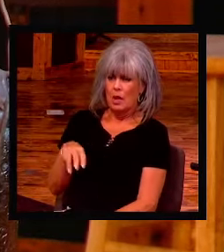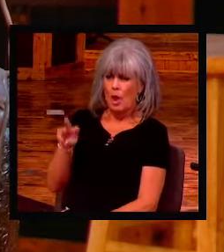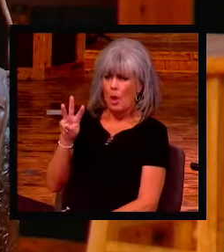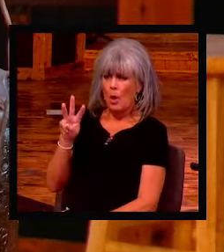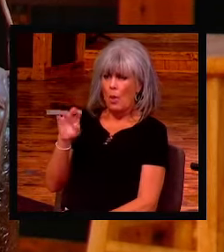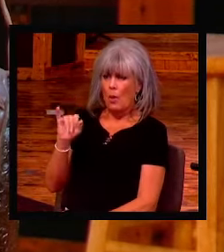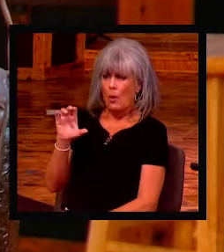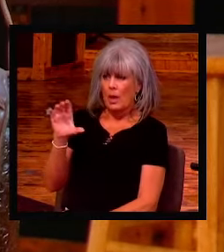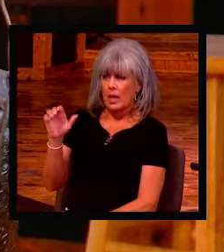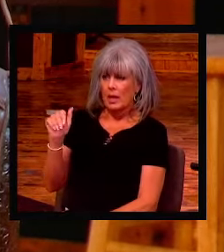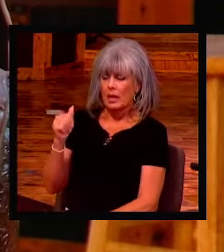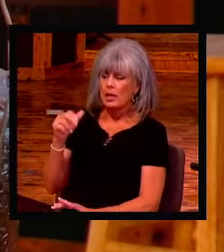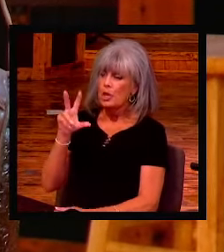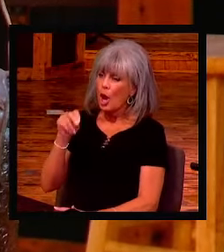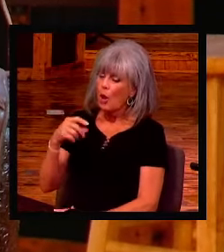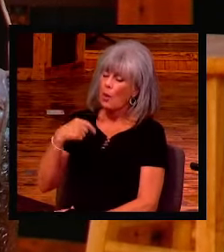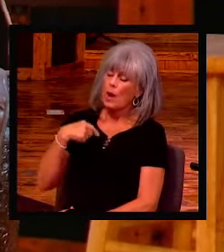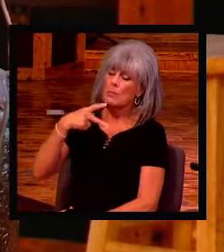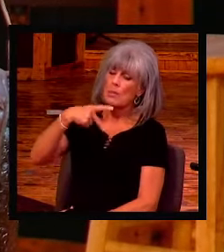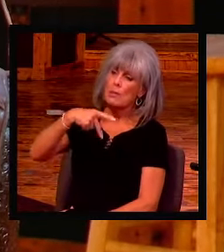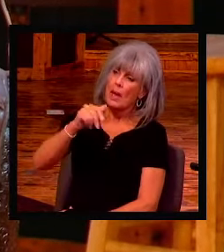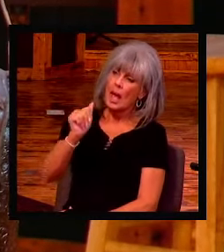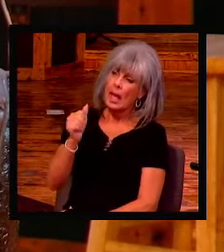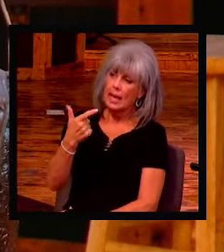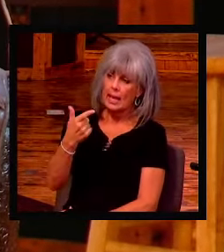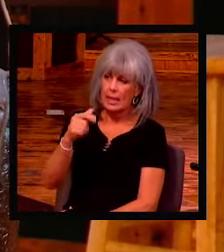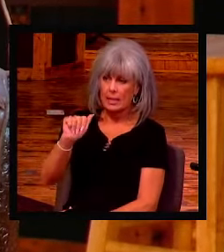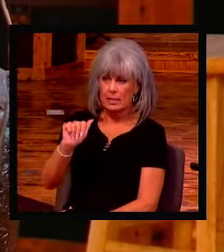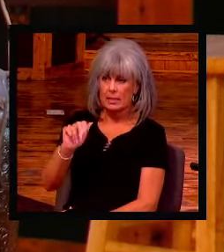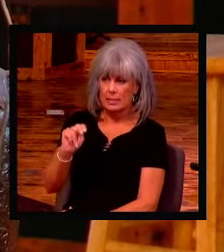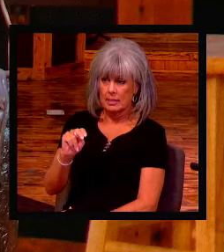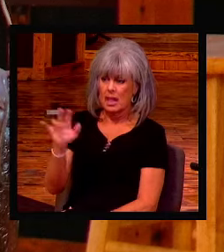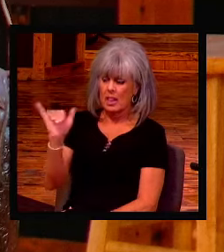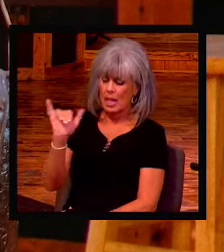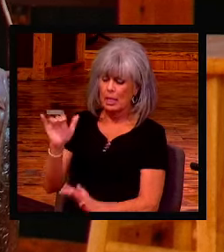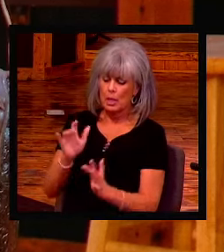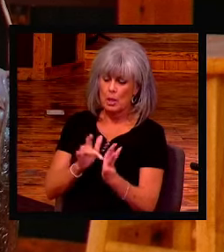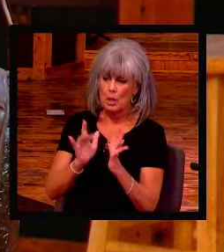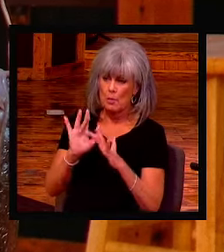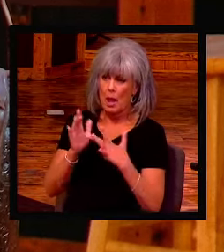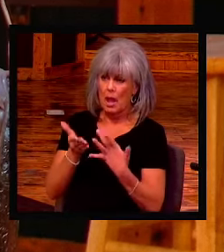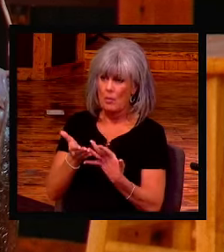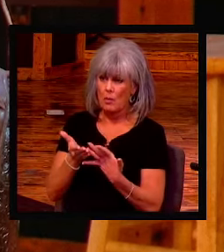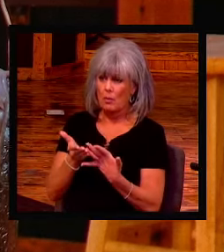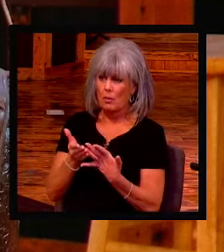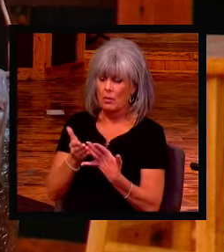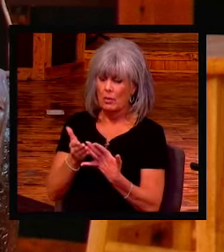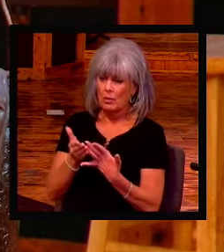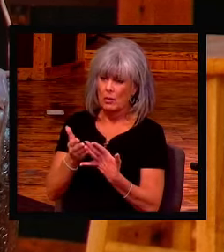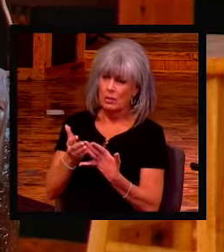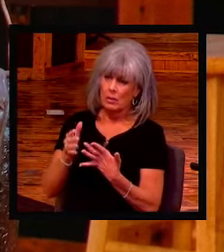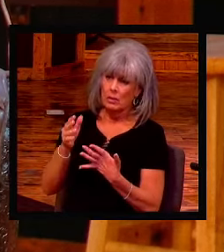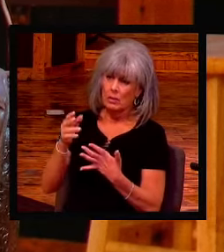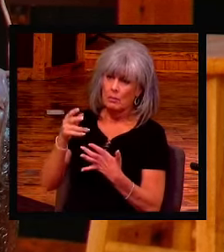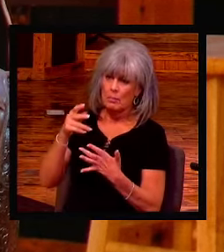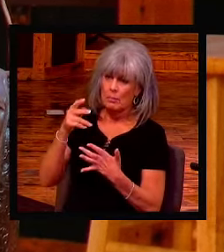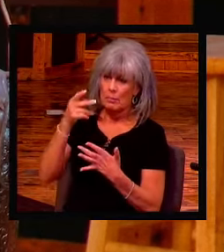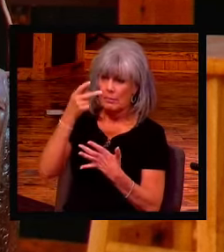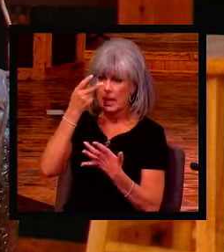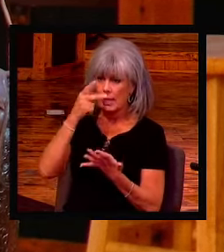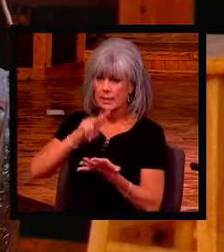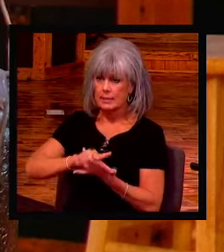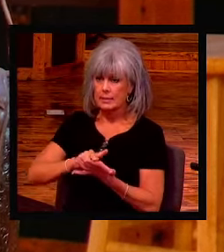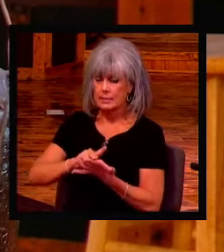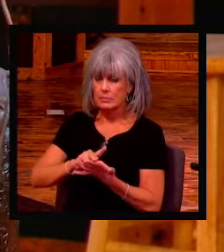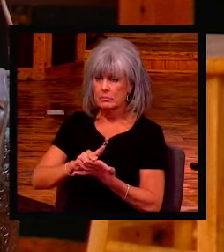no, I'm pagan. Just like in the Bible, the pagans worship golden gods, all